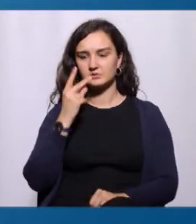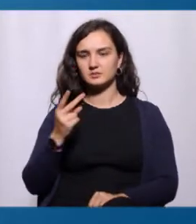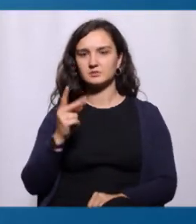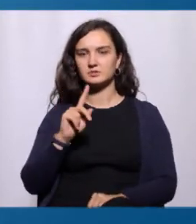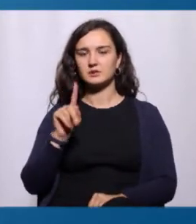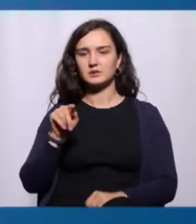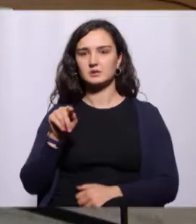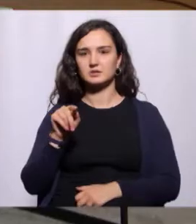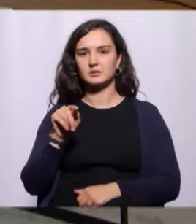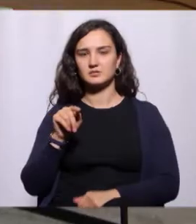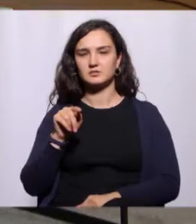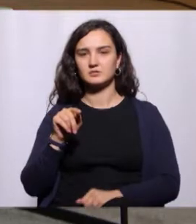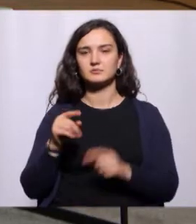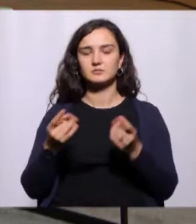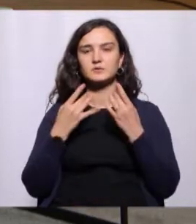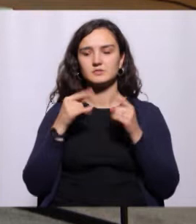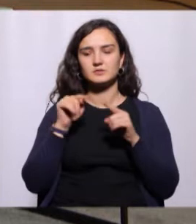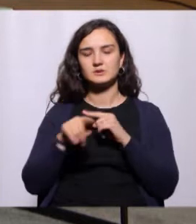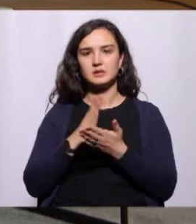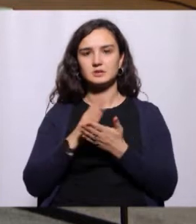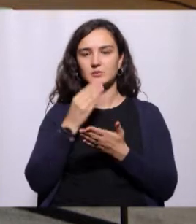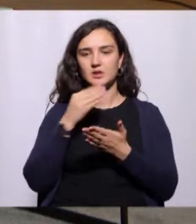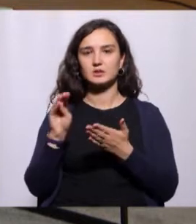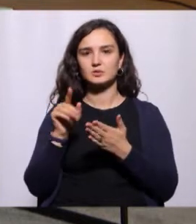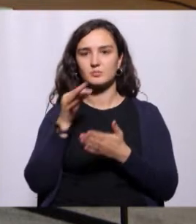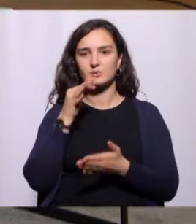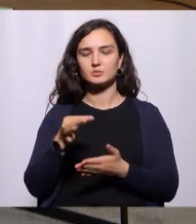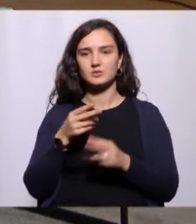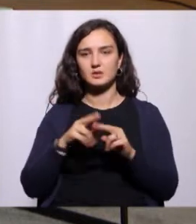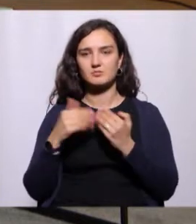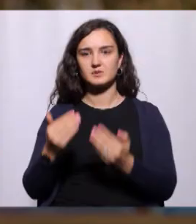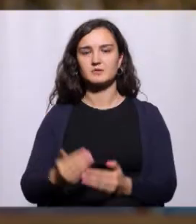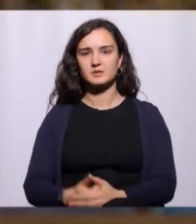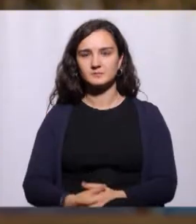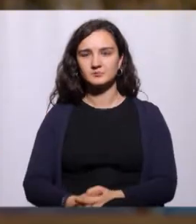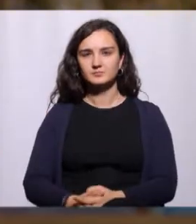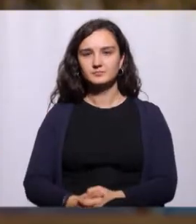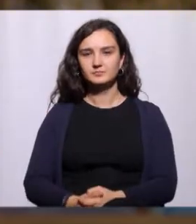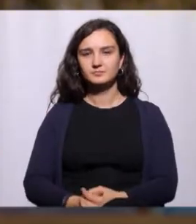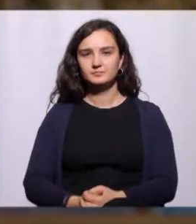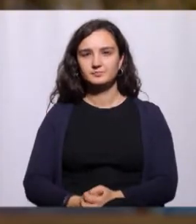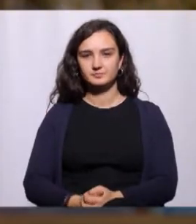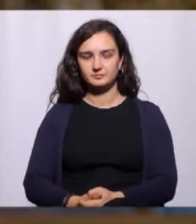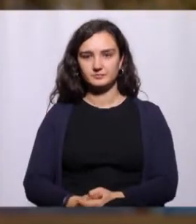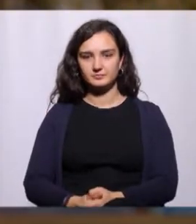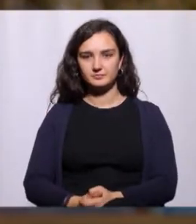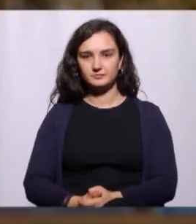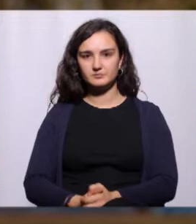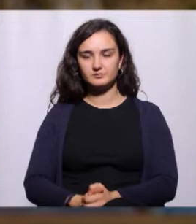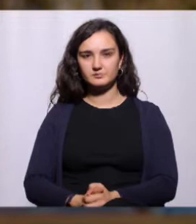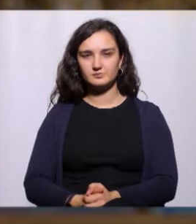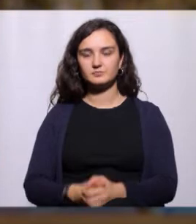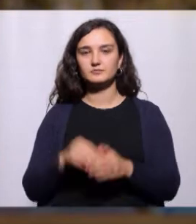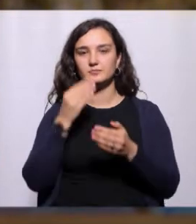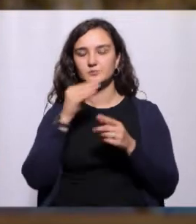some keywords and tell us what is the best answer for this one? Well, Miss Sophie, the keywords in